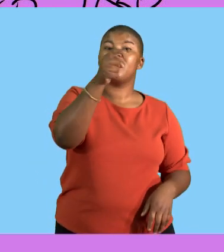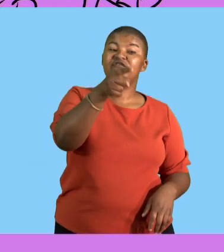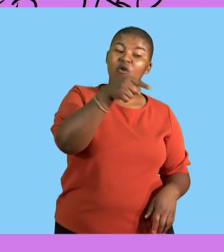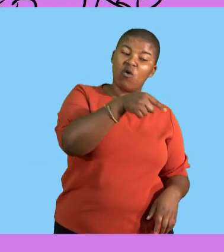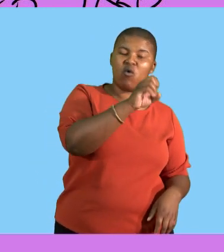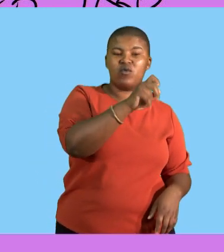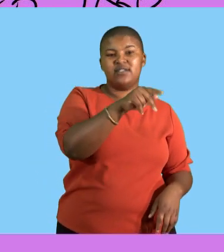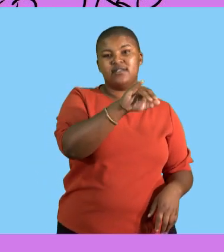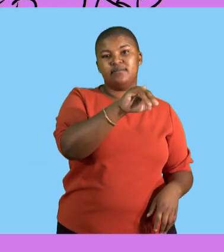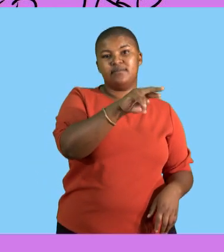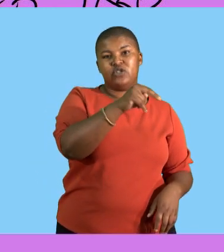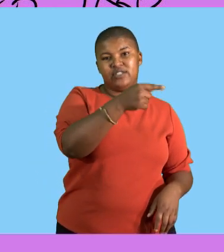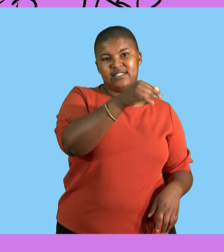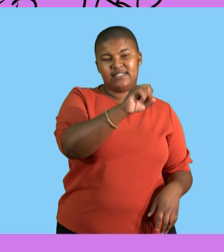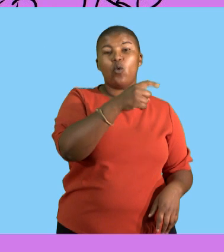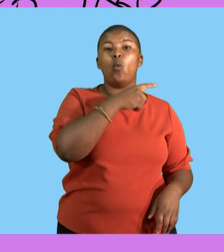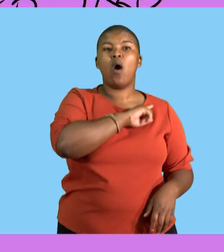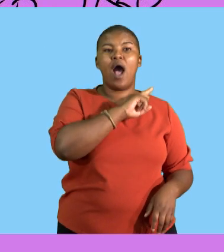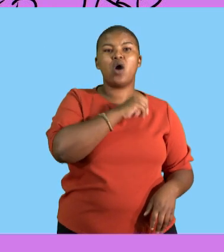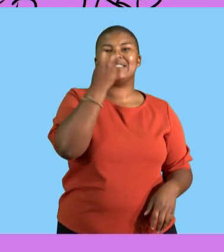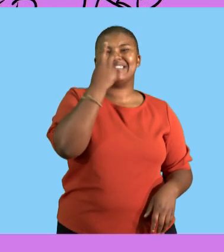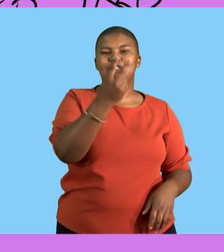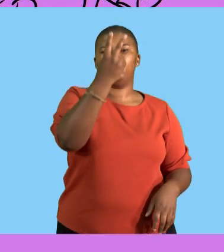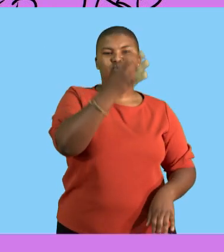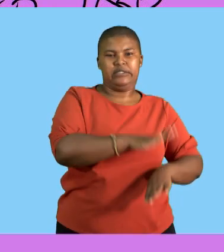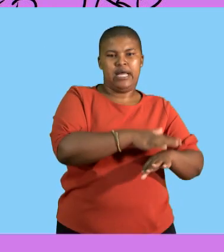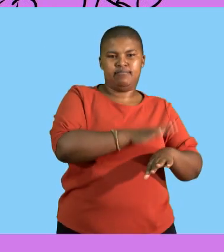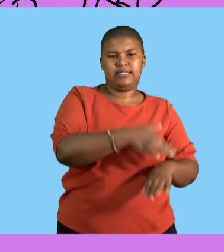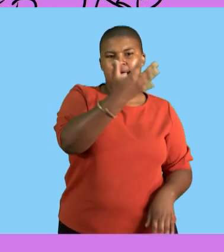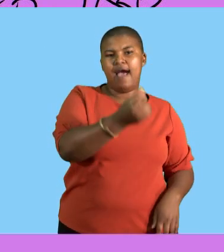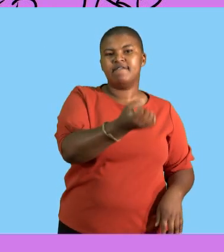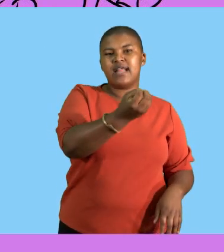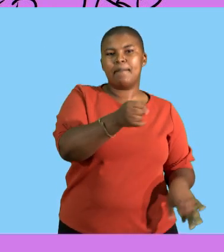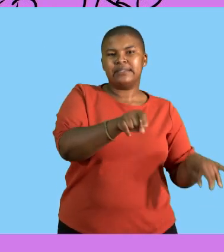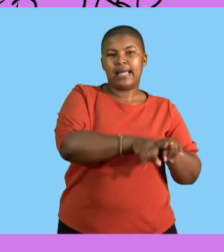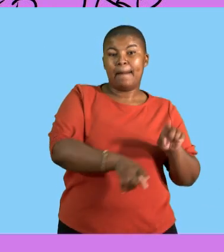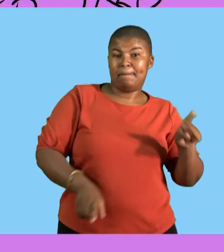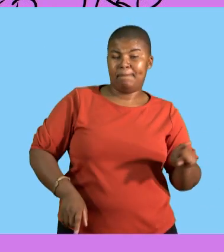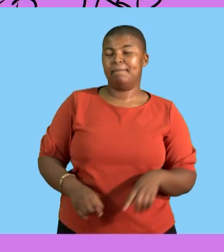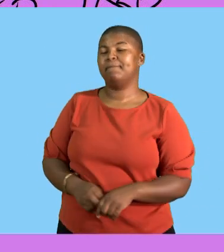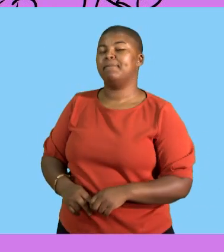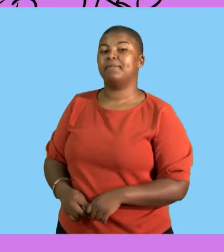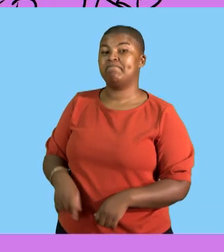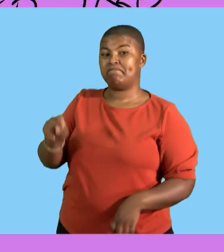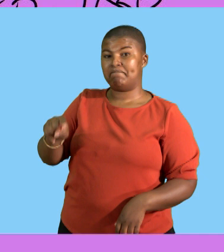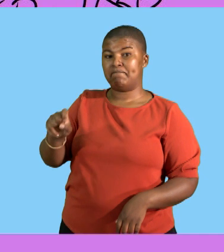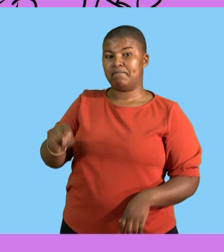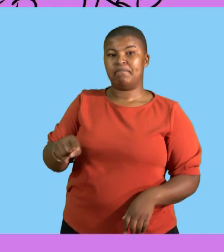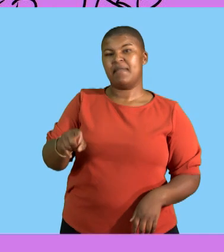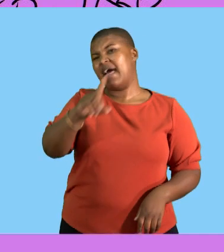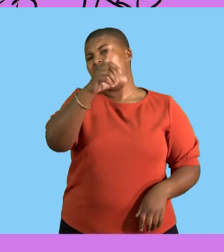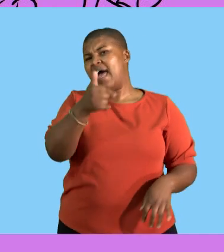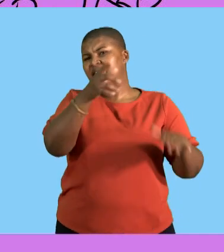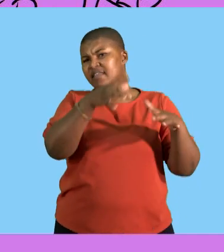4,100 because it appears 1, 2. It appears twice on our data set, and then there's no any other value